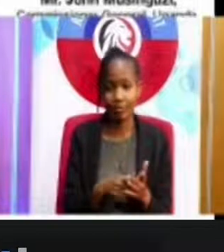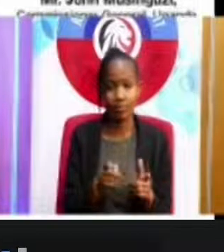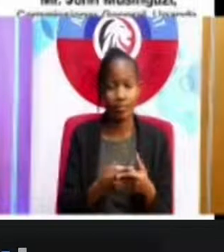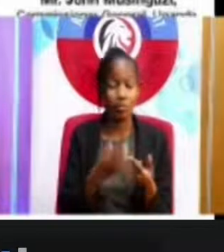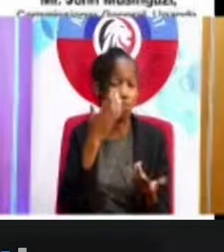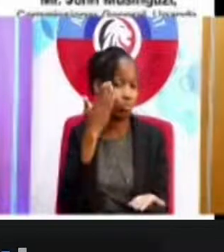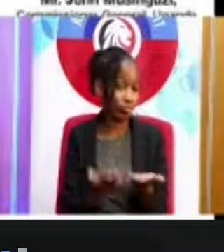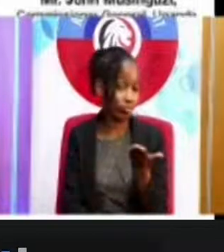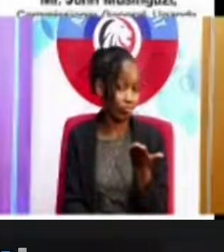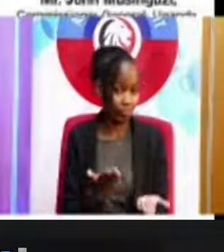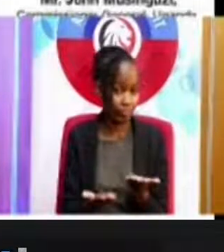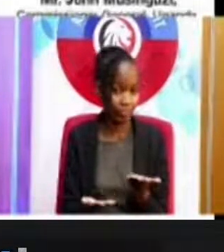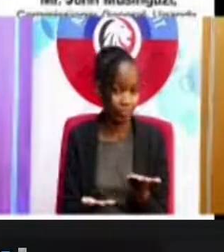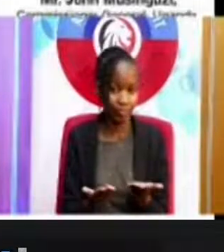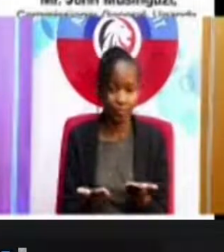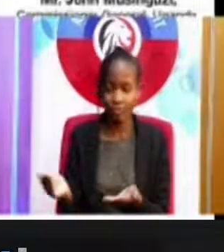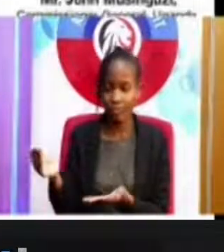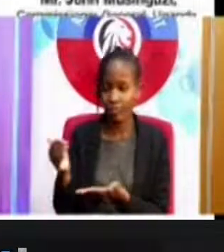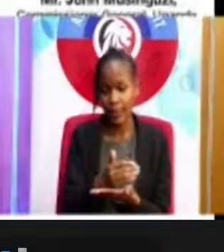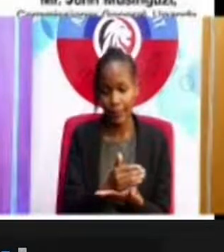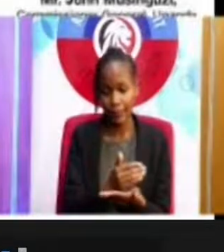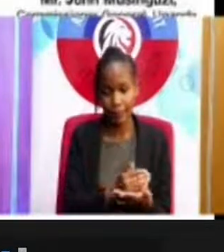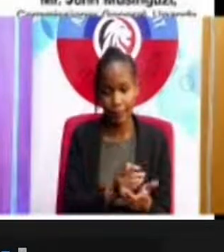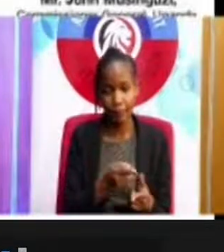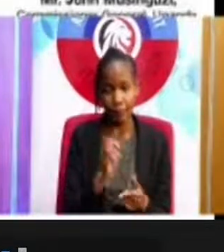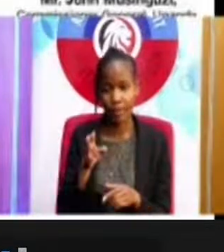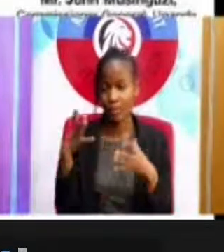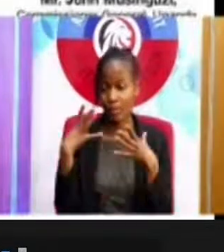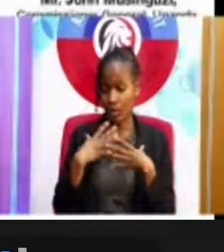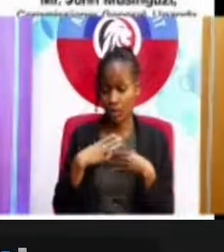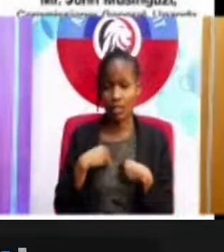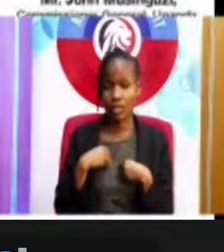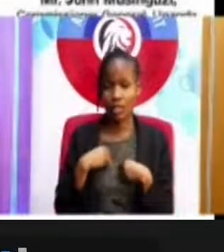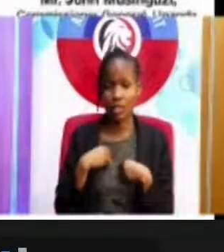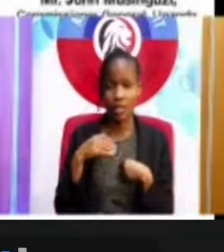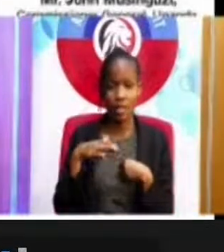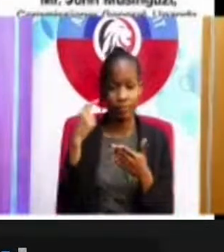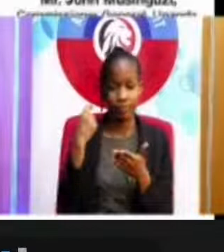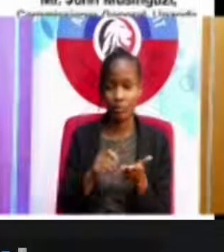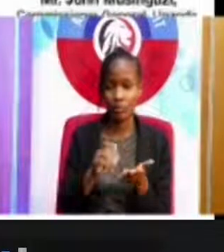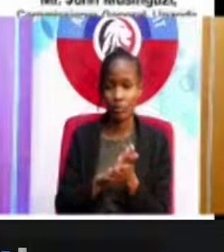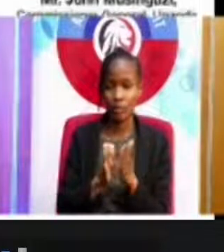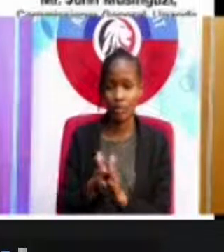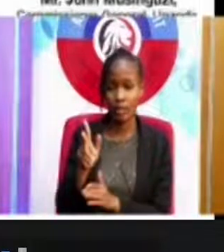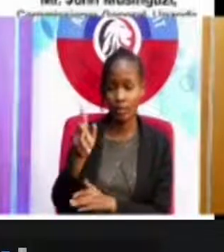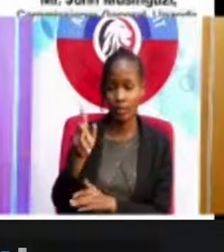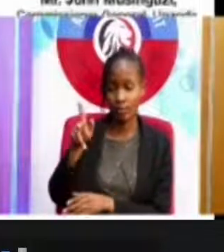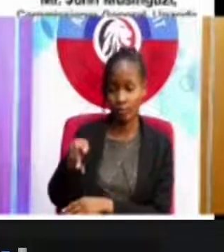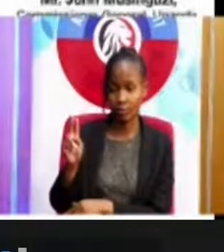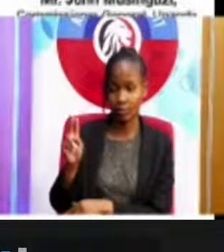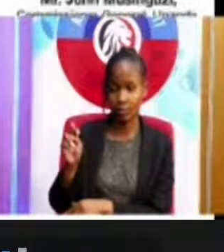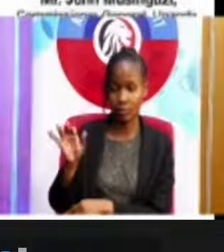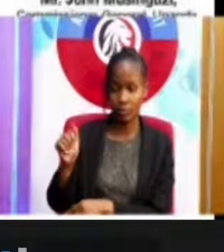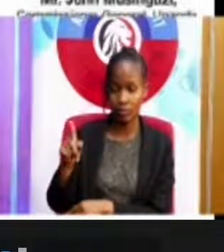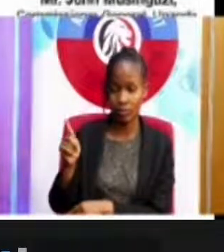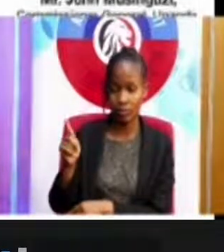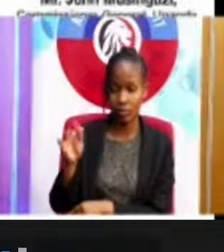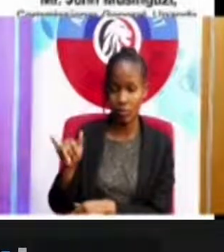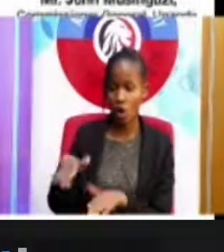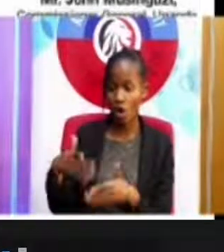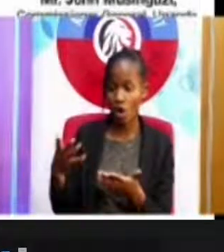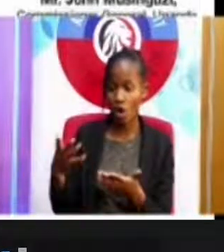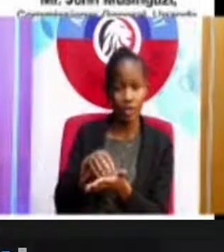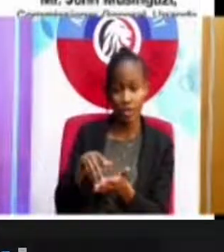those collections and we receive their taxes without penalizing them or charging them interest for the times they have not